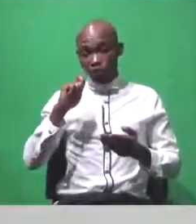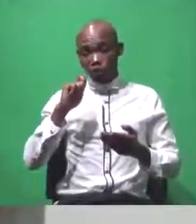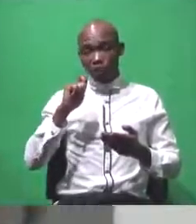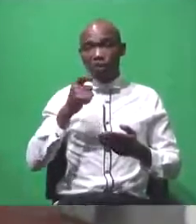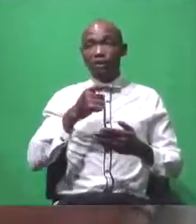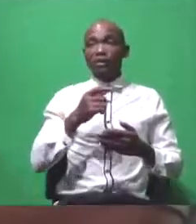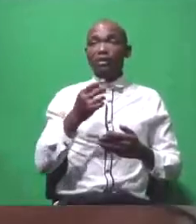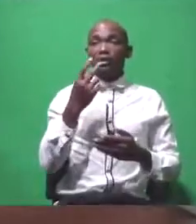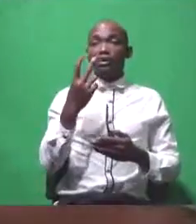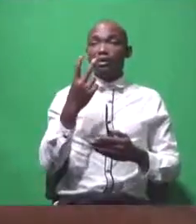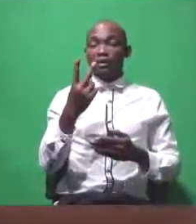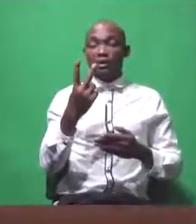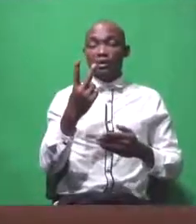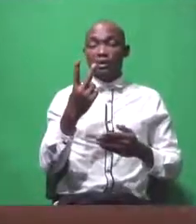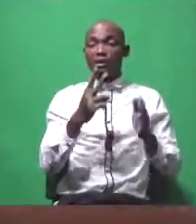73 shillings.